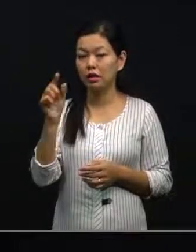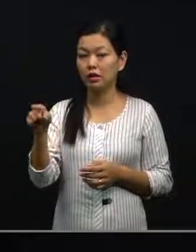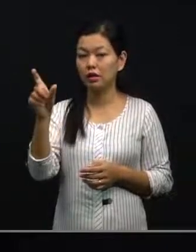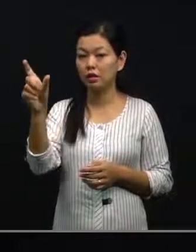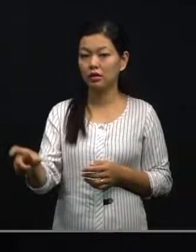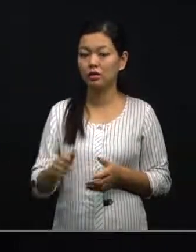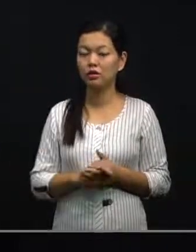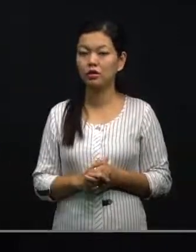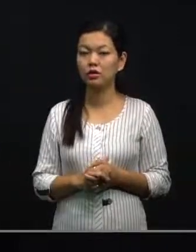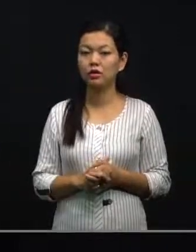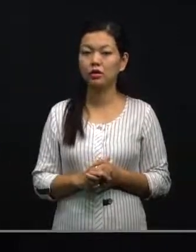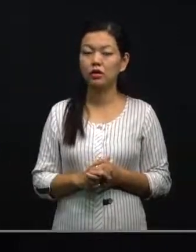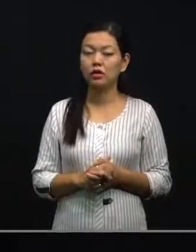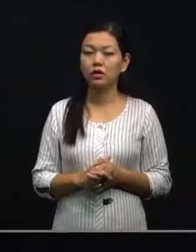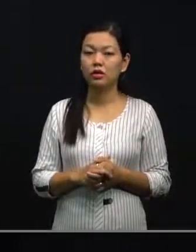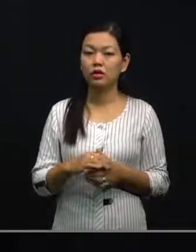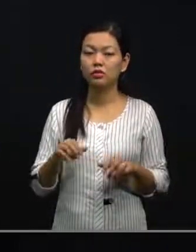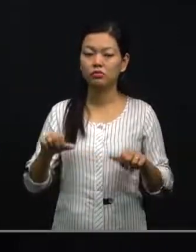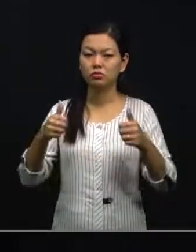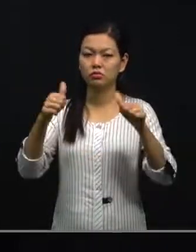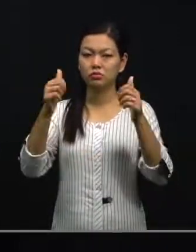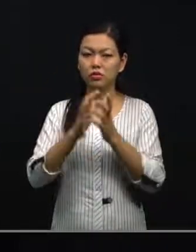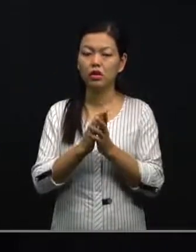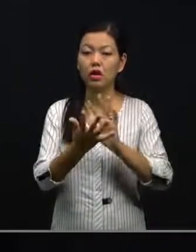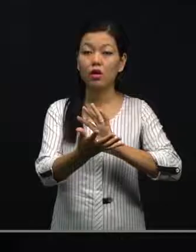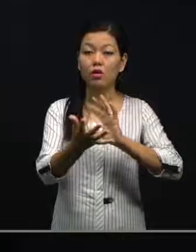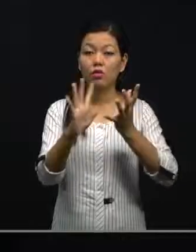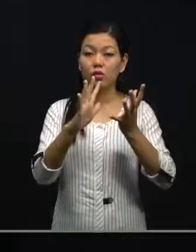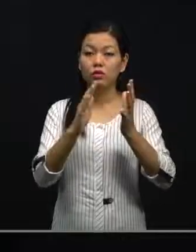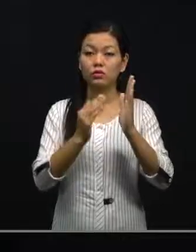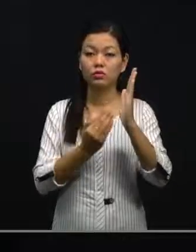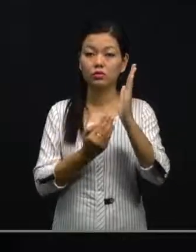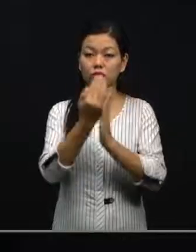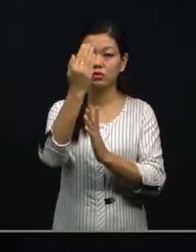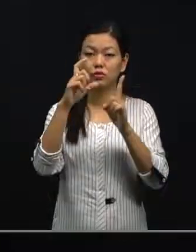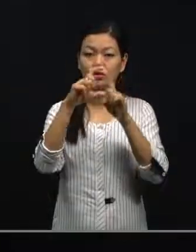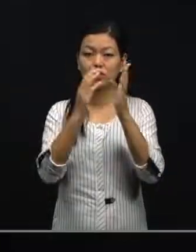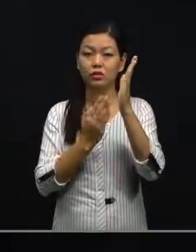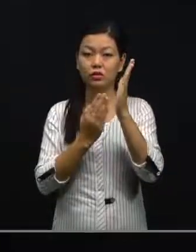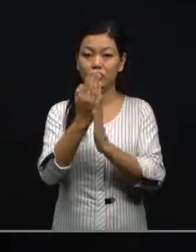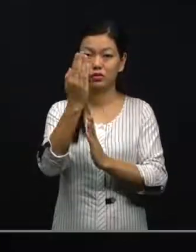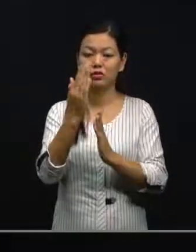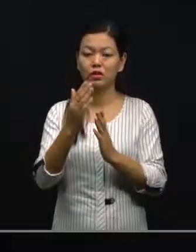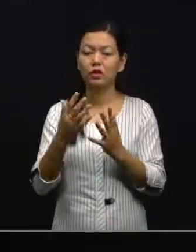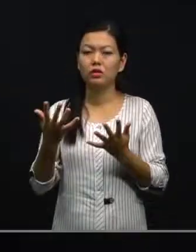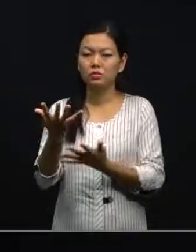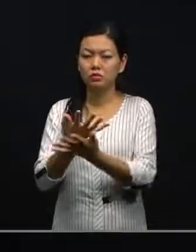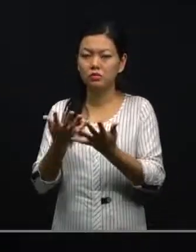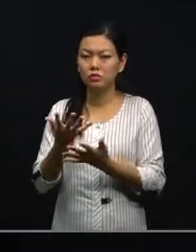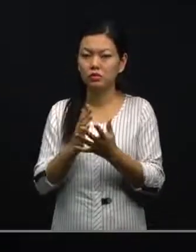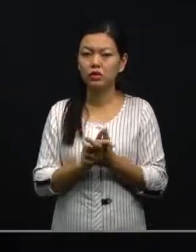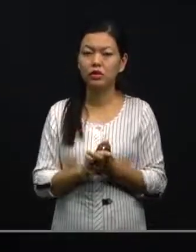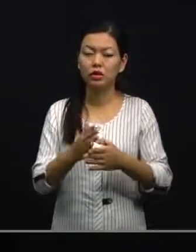soul, the latest development, you know. They were more interested in this kind of latest research in the society, current